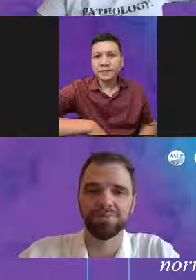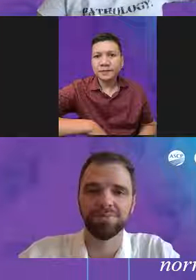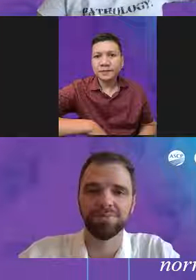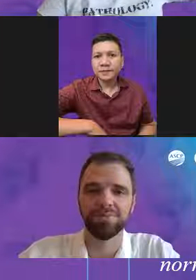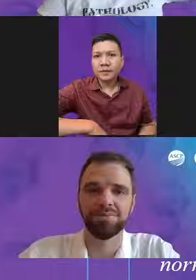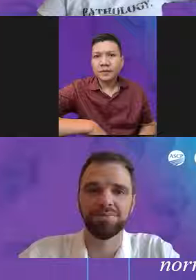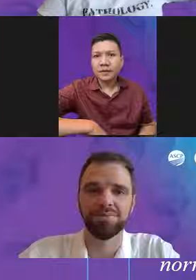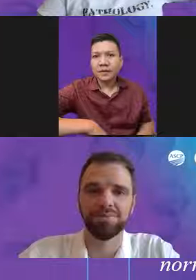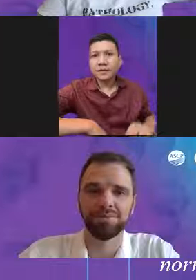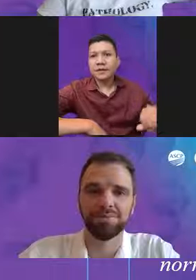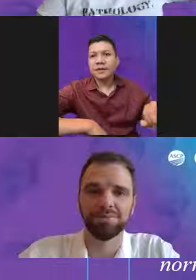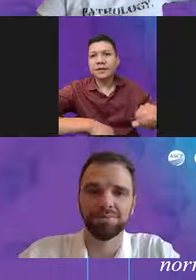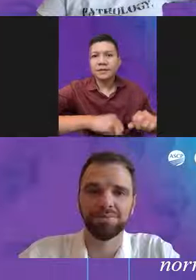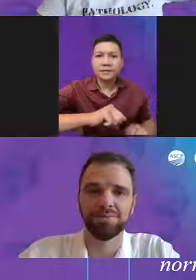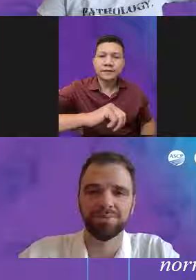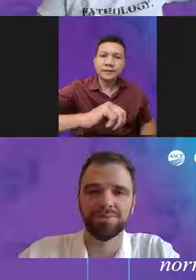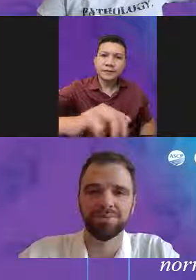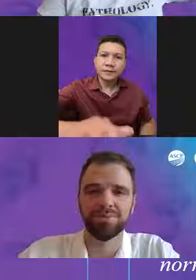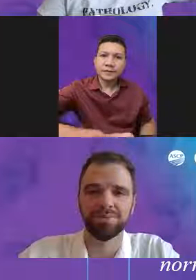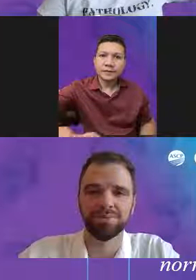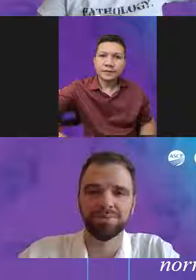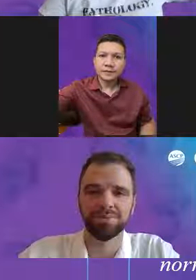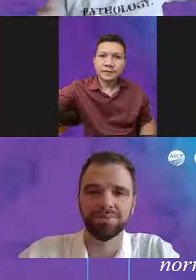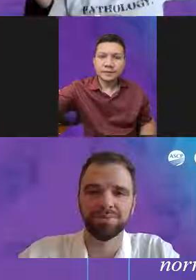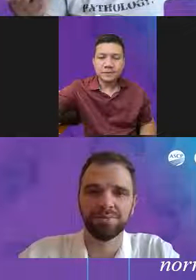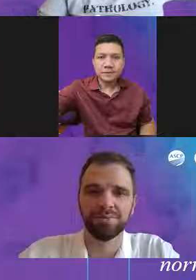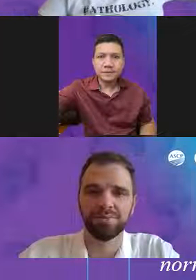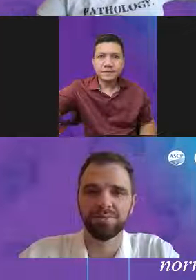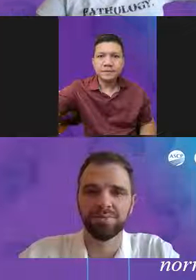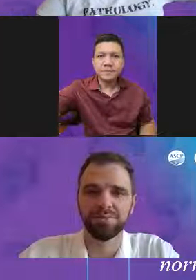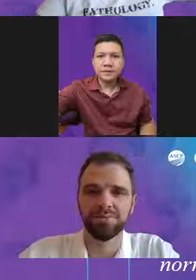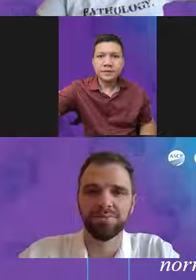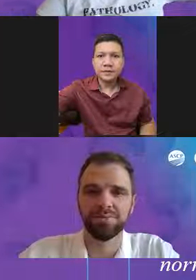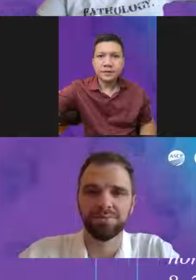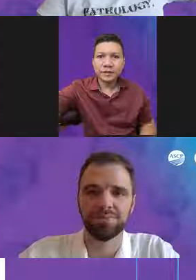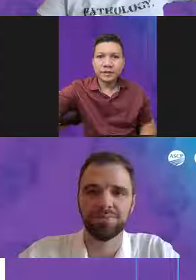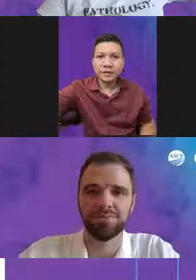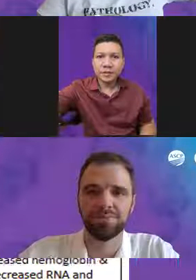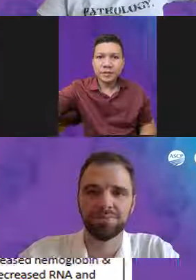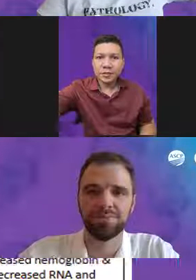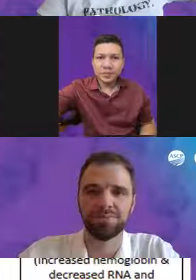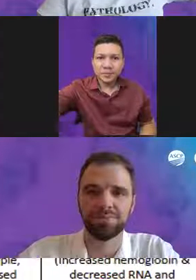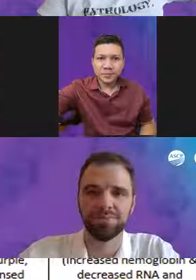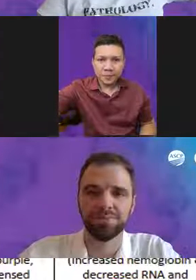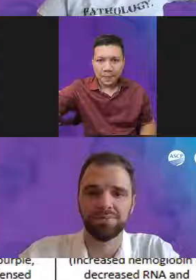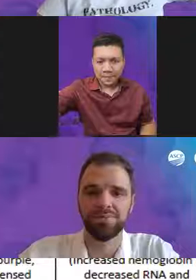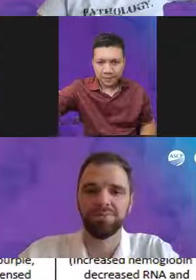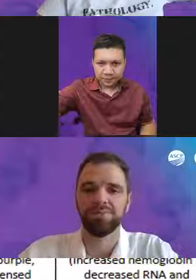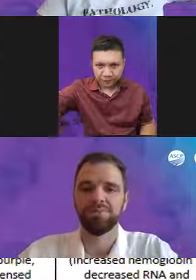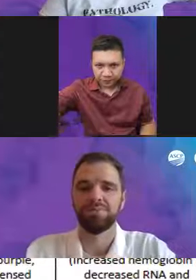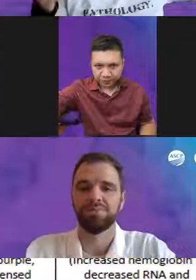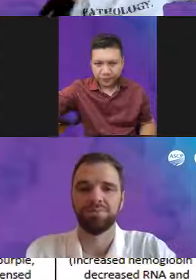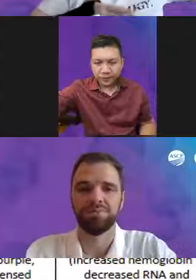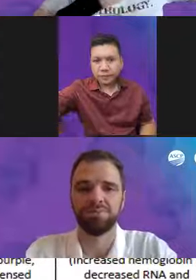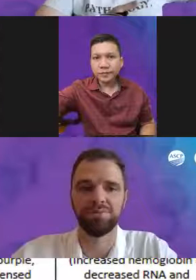up causing the reason for needing red cell production. So as you were